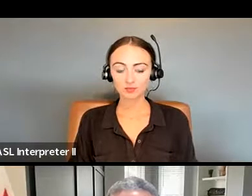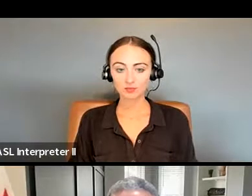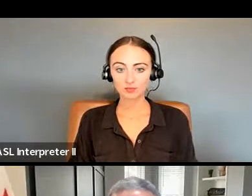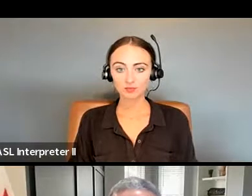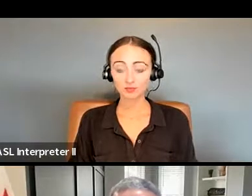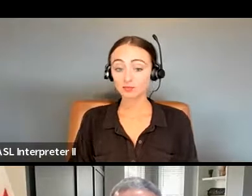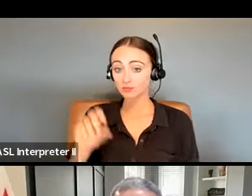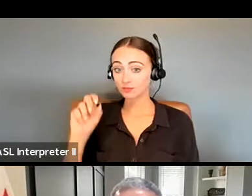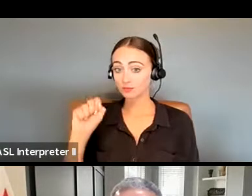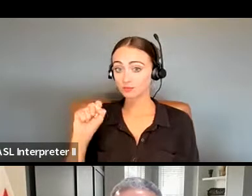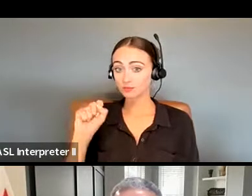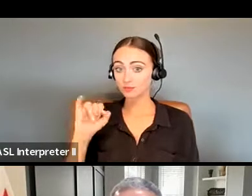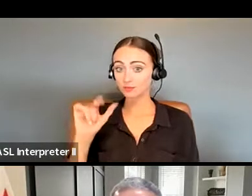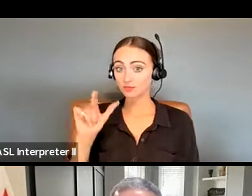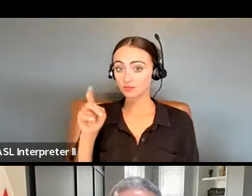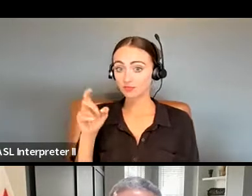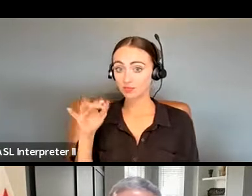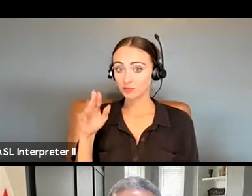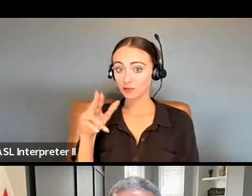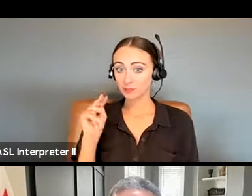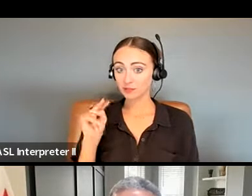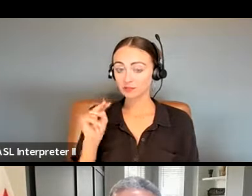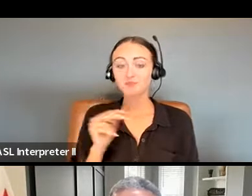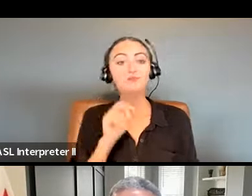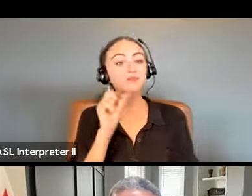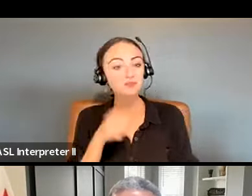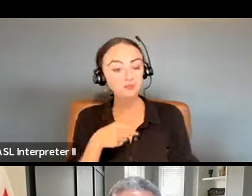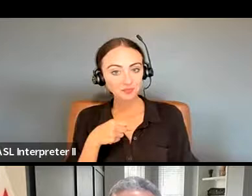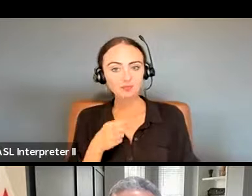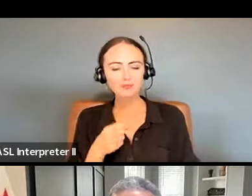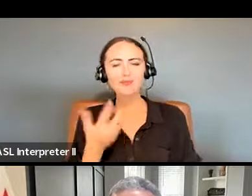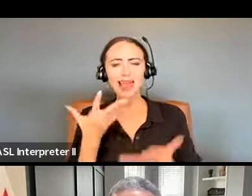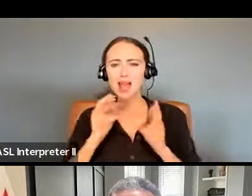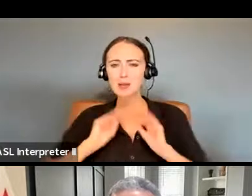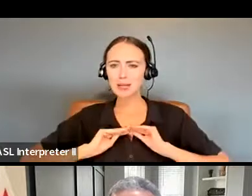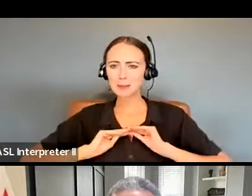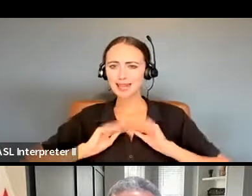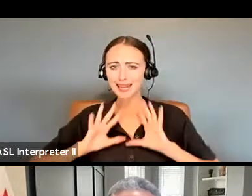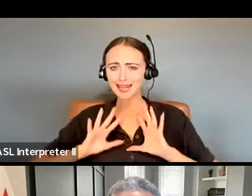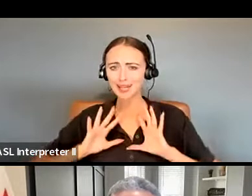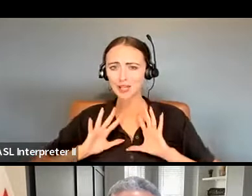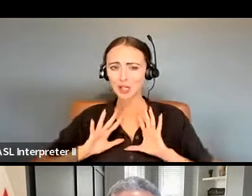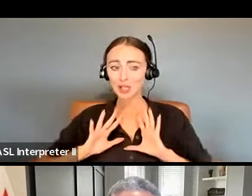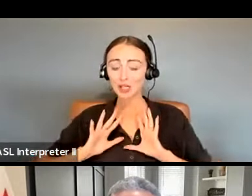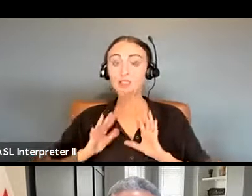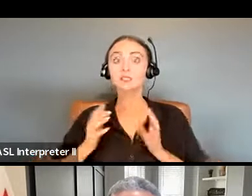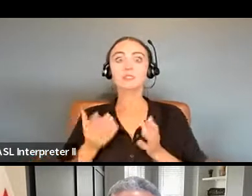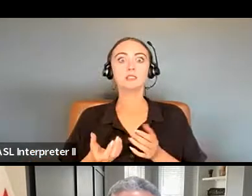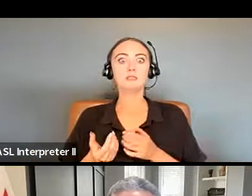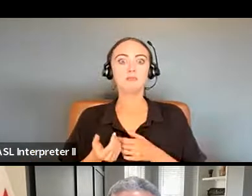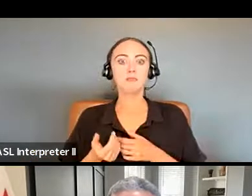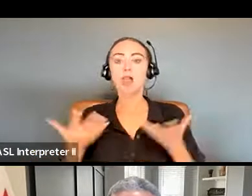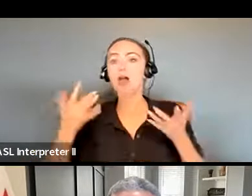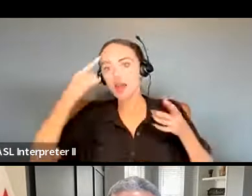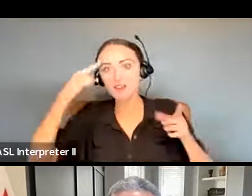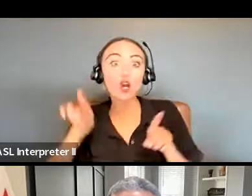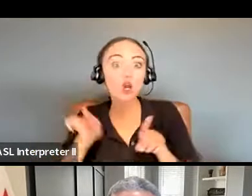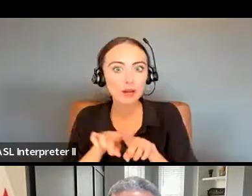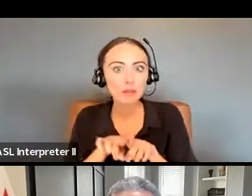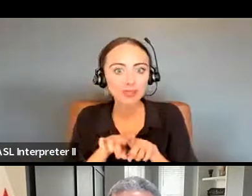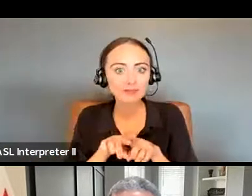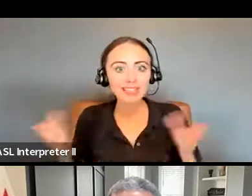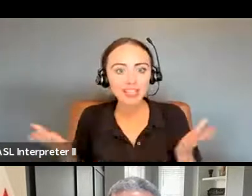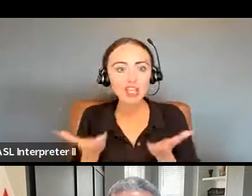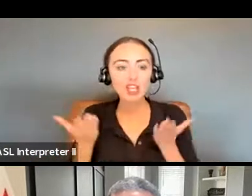Councilmember Silverman, 2 minutes. Yes, Mr. Chairman. So I want to be clear that there is much agreement on the dais